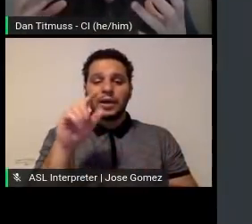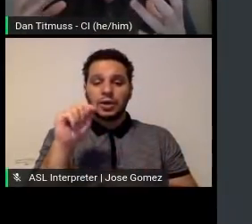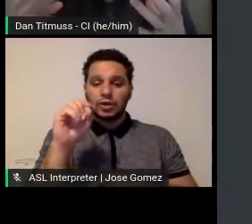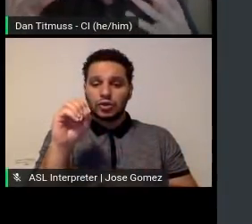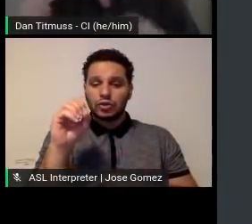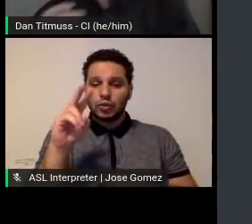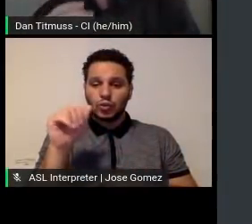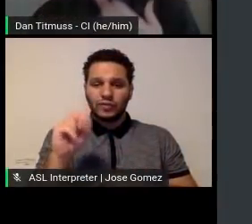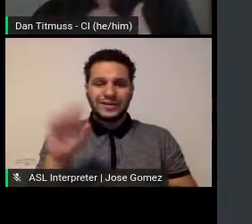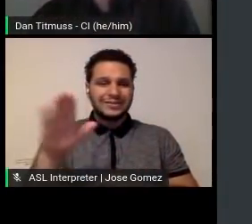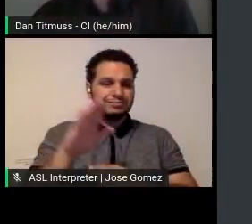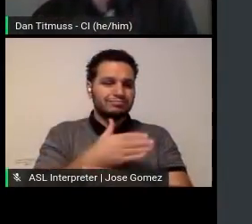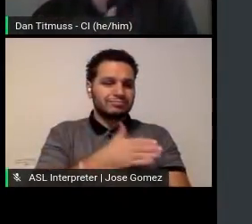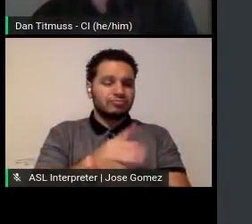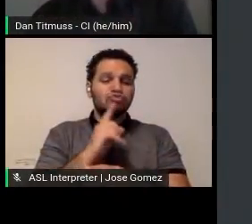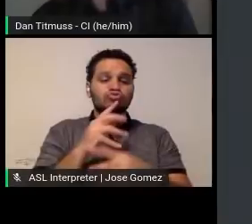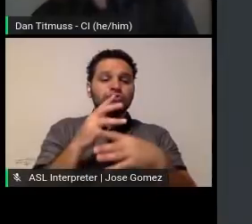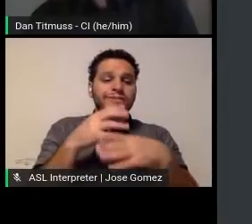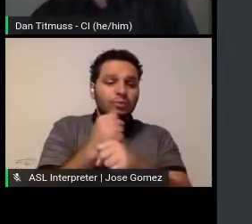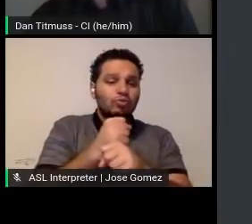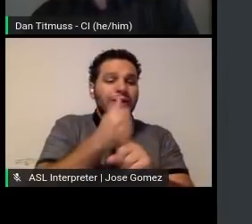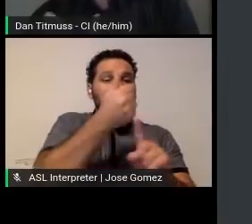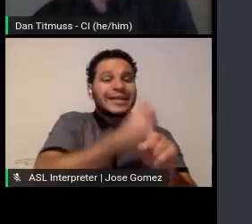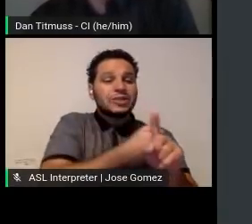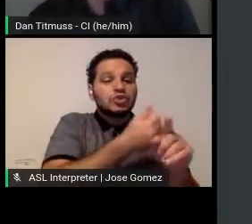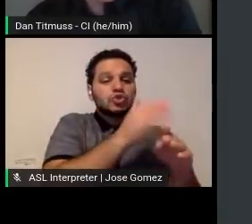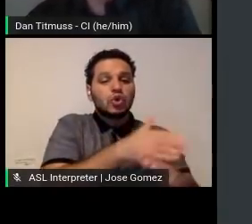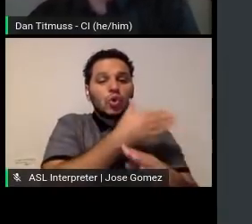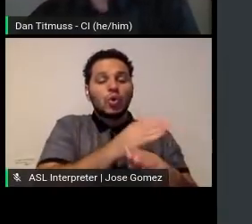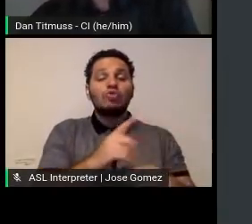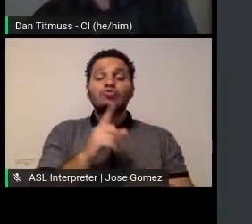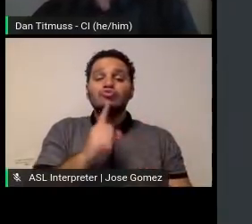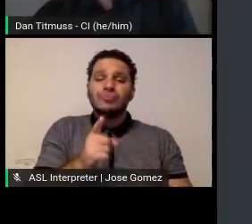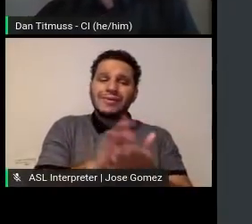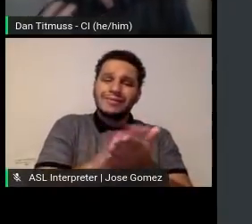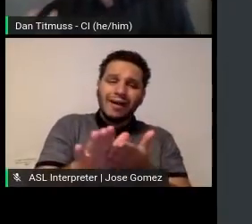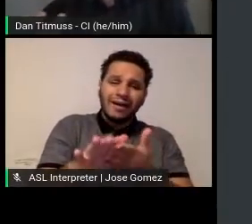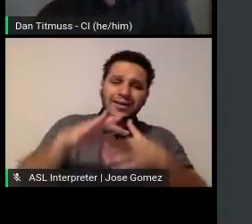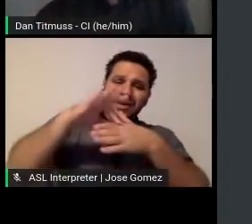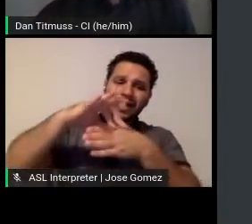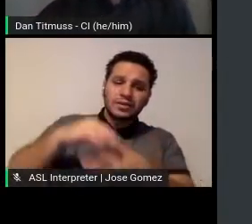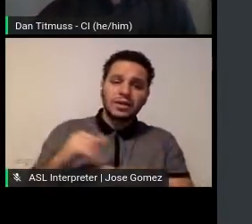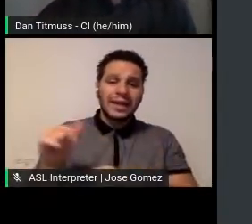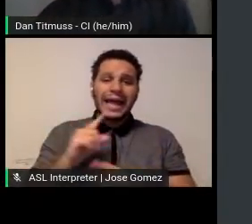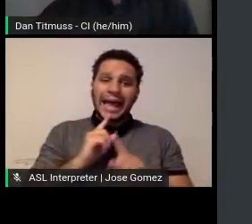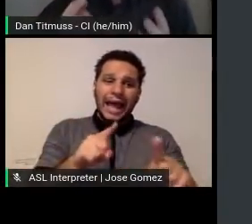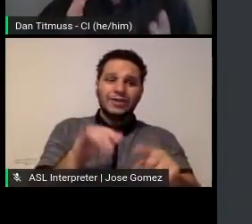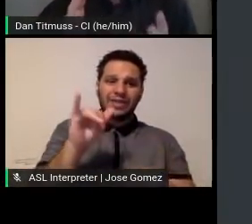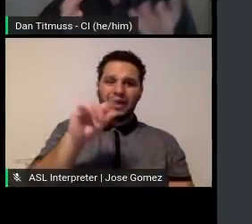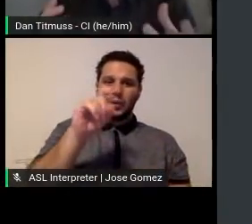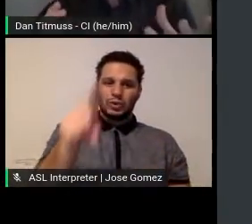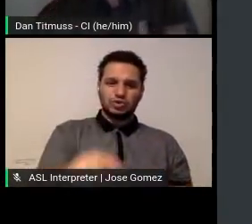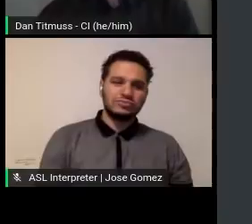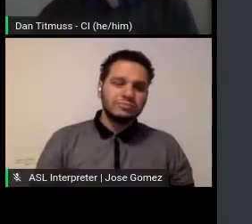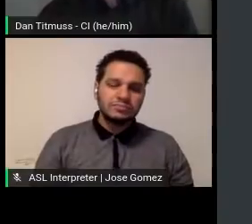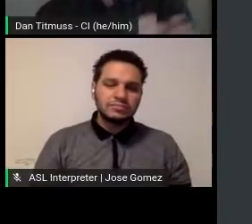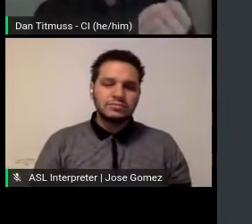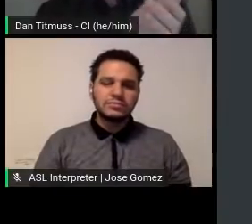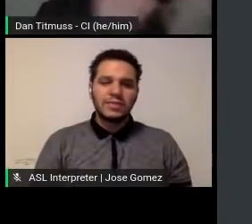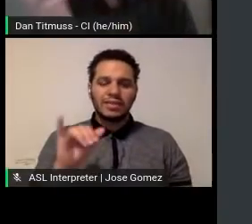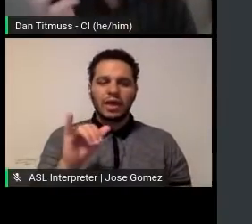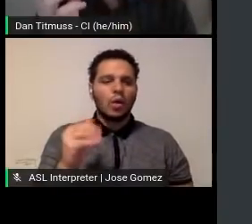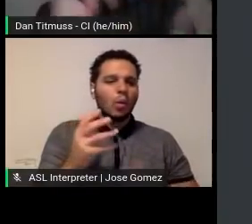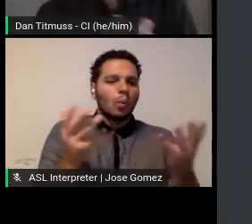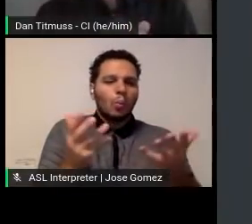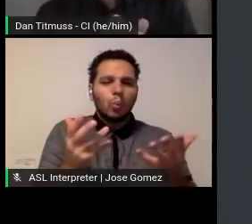like a summary of each one. It's a really, really nice bit of content because it answers that implicit question of what